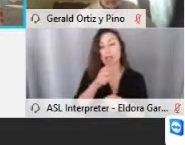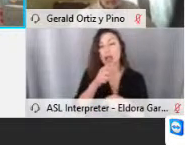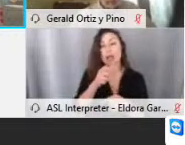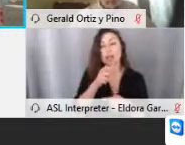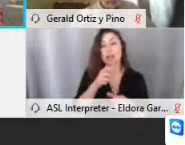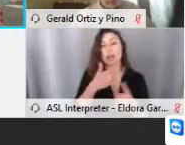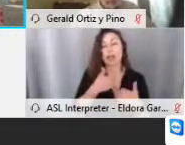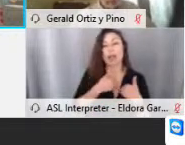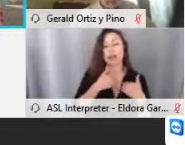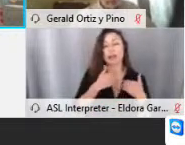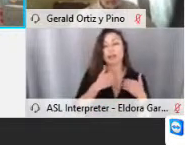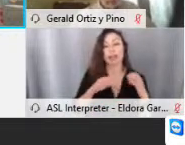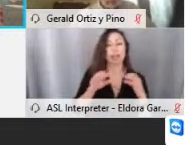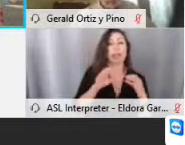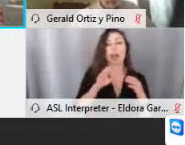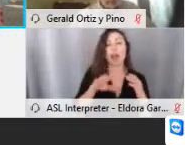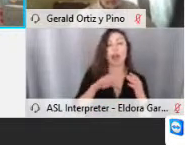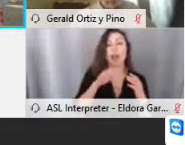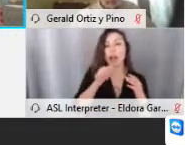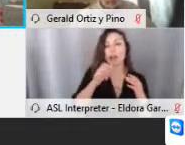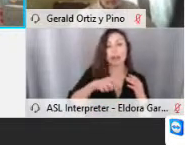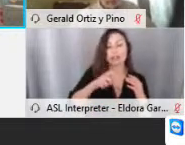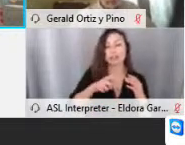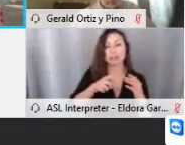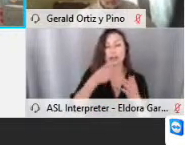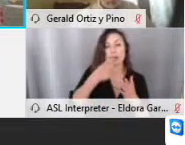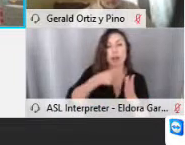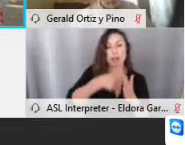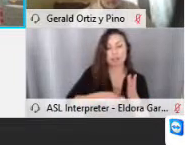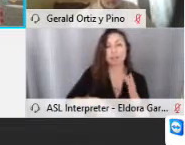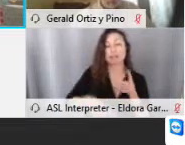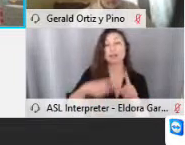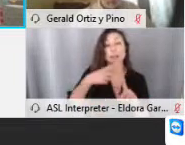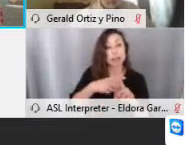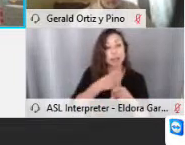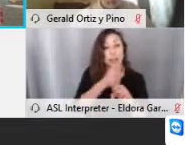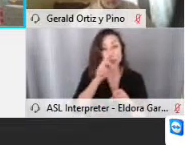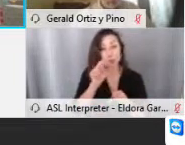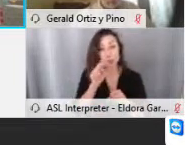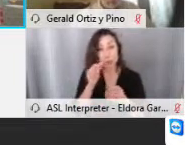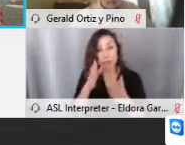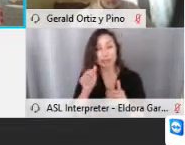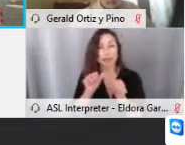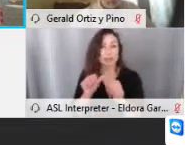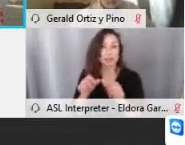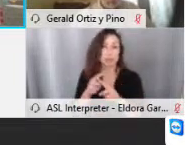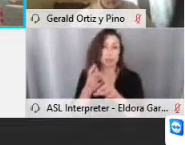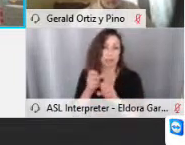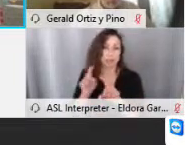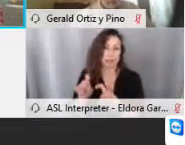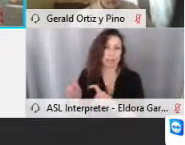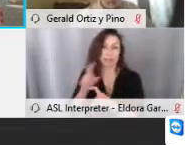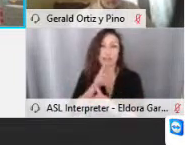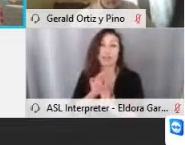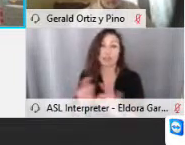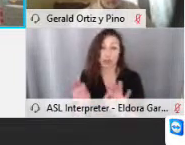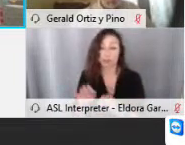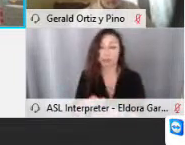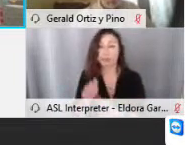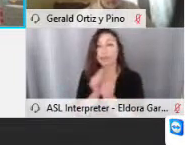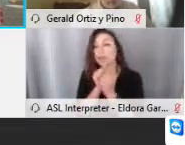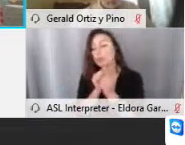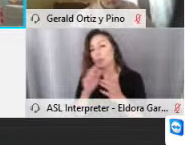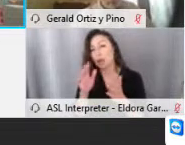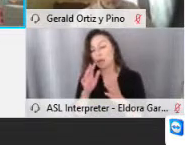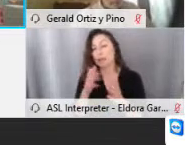incur unnecessary uncompensated care costs, and also to make sure that New Mexicans can continue to get tested for free without